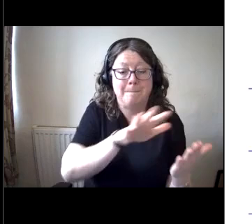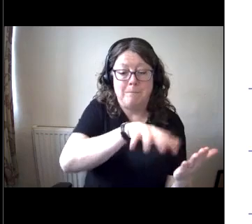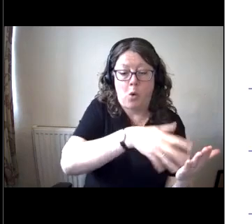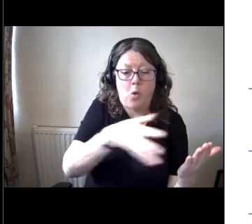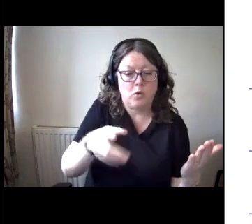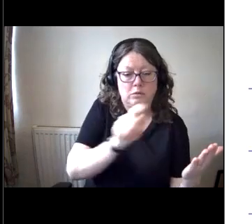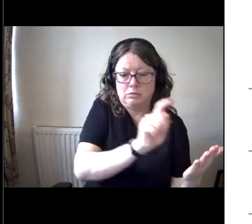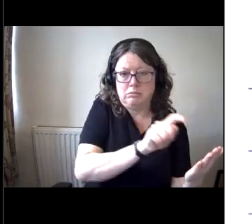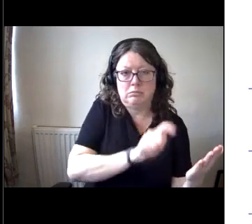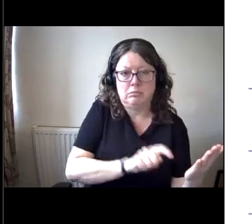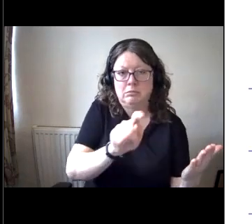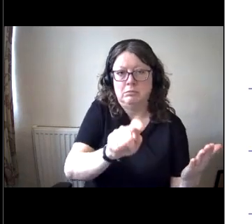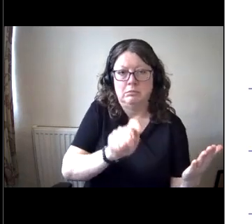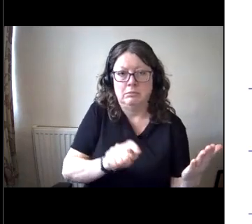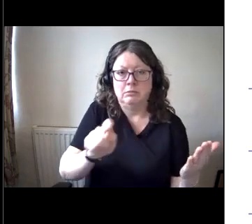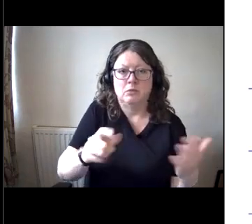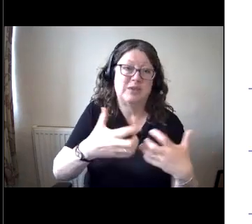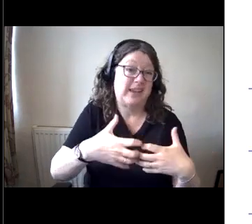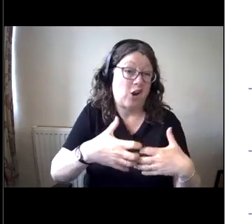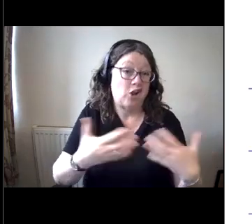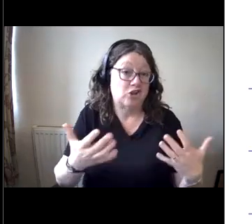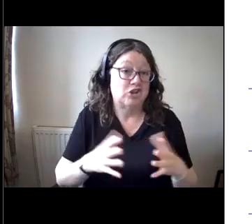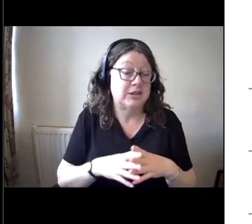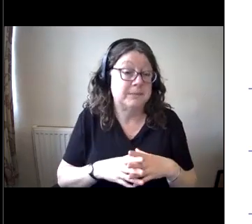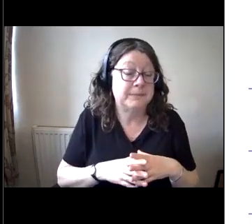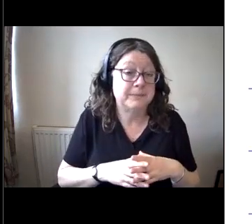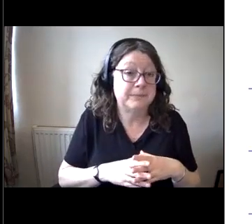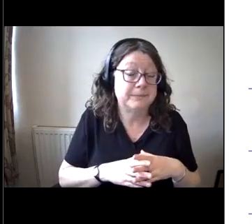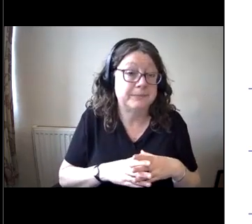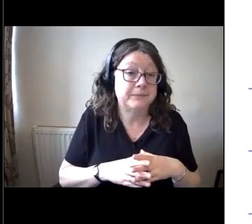communicate. Some of our young people, even